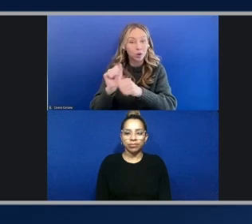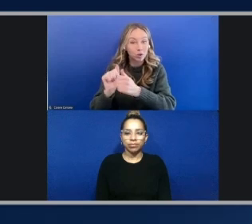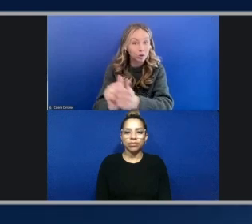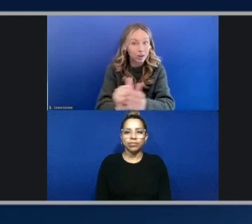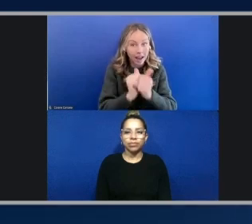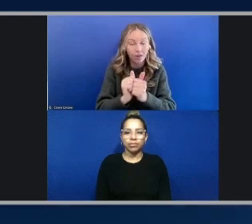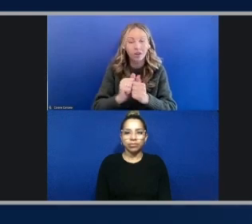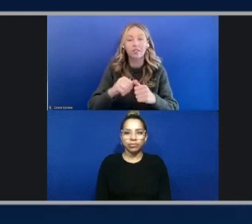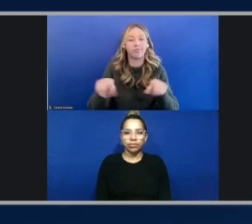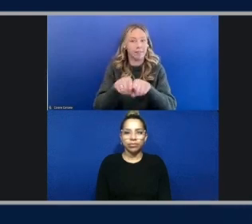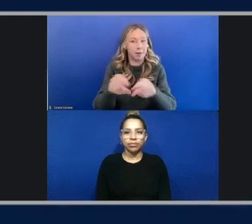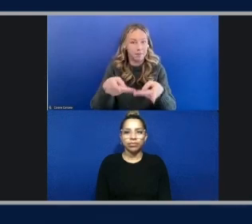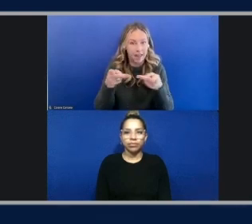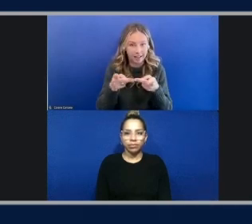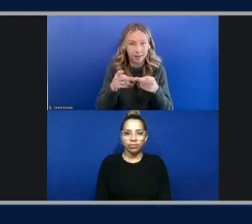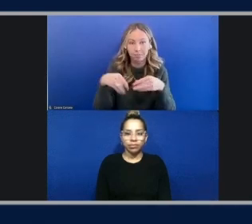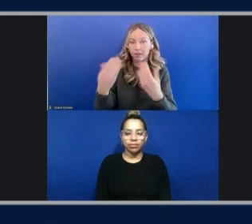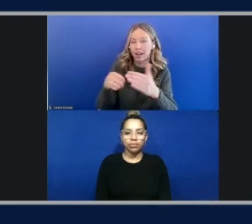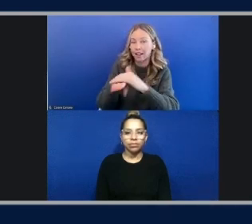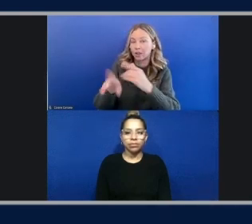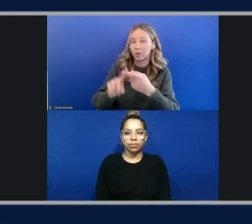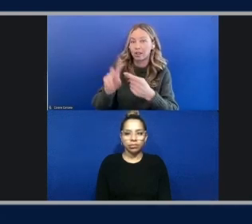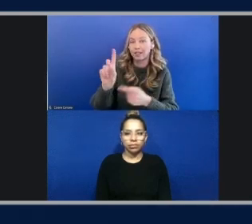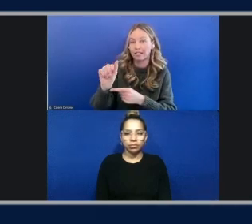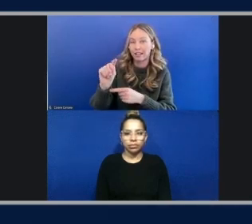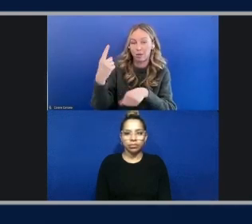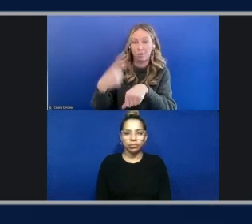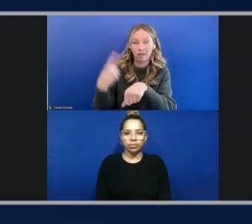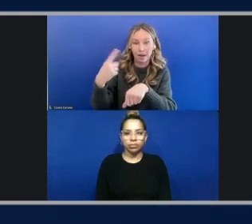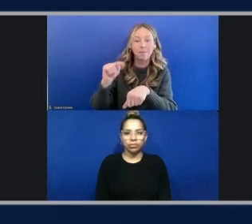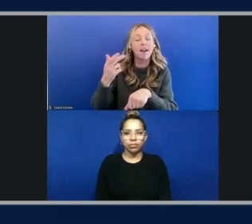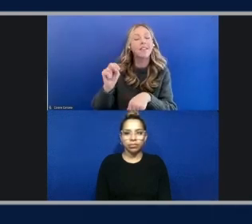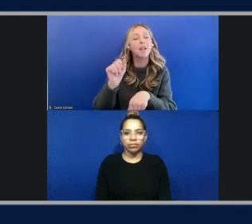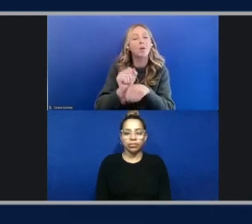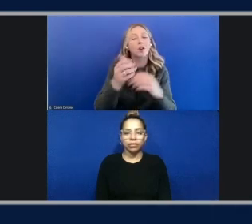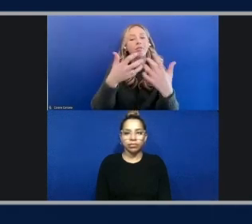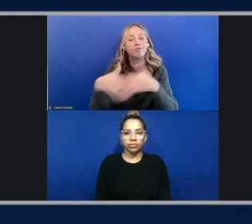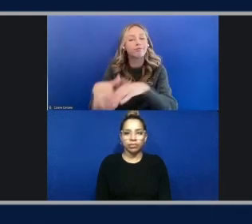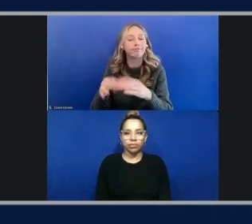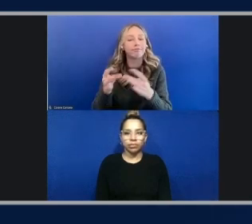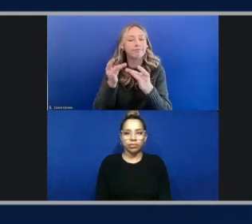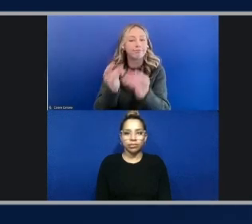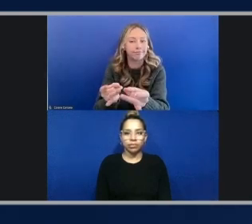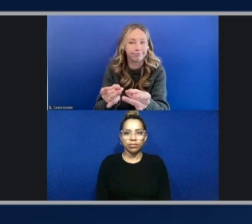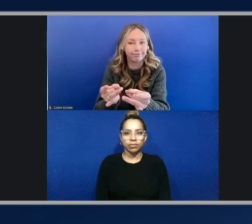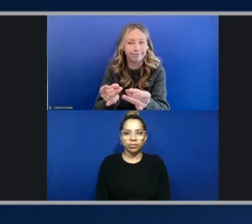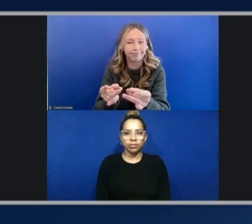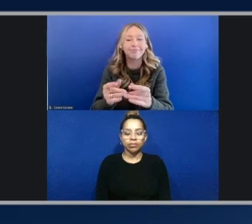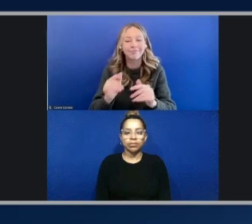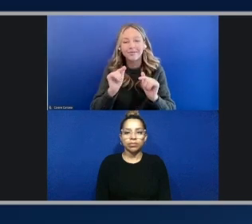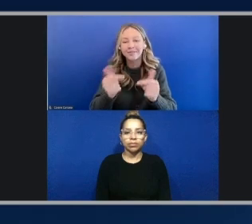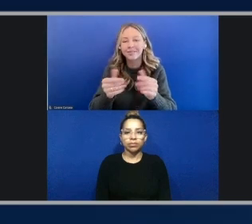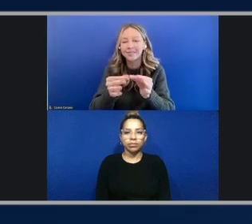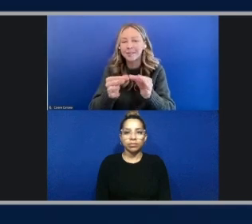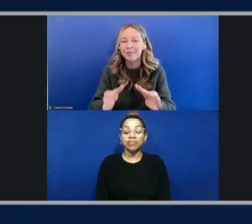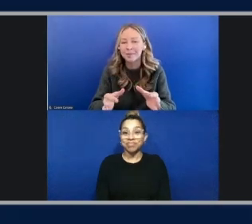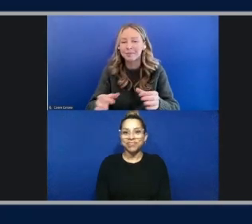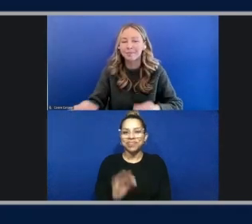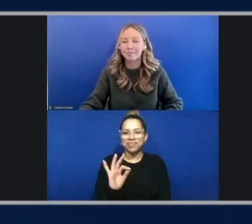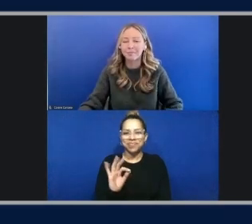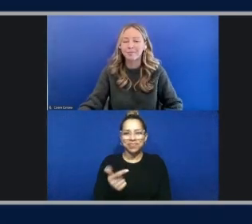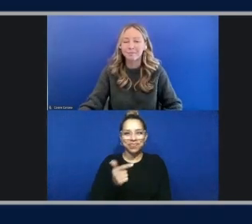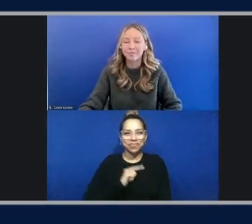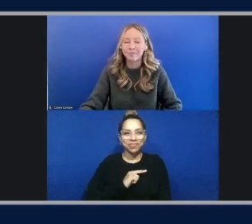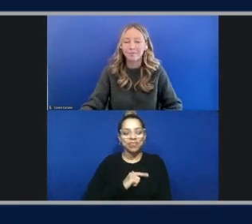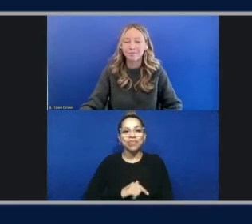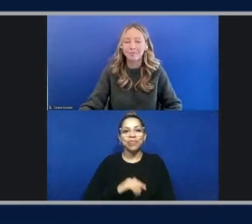one place. You give them access to data once, and they just work together seamlessly. All their tools talk to each other. All their data talks